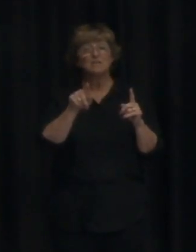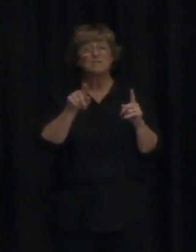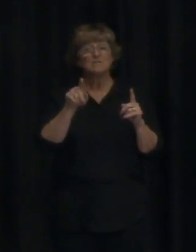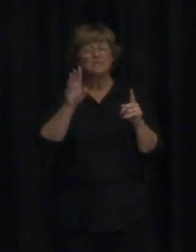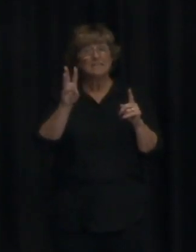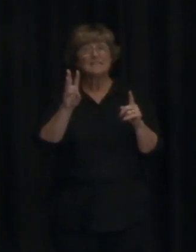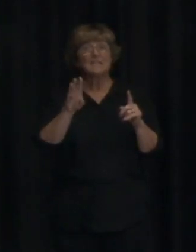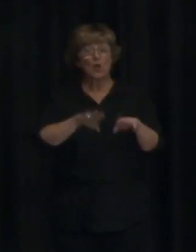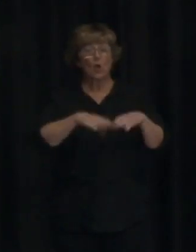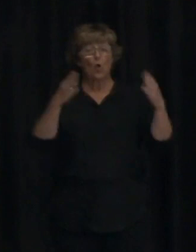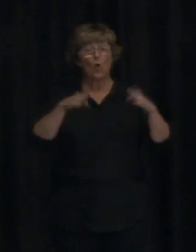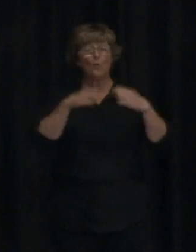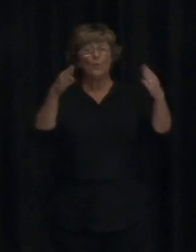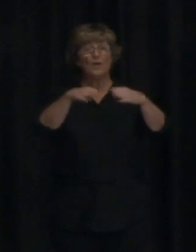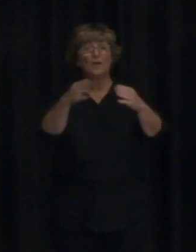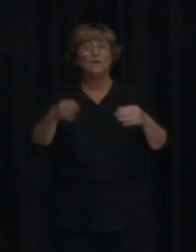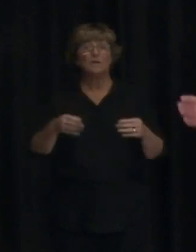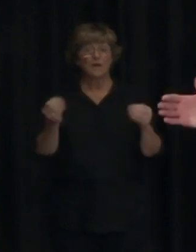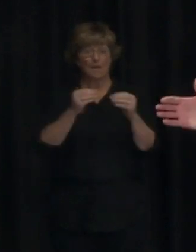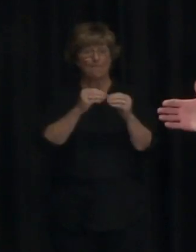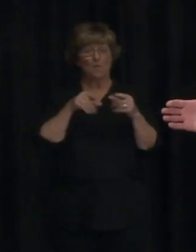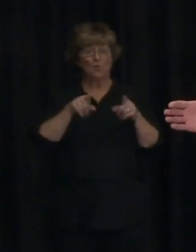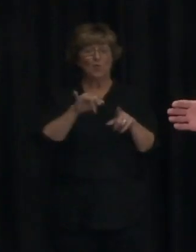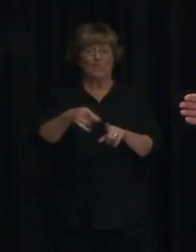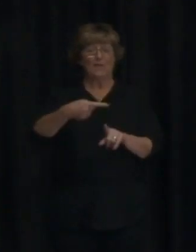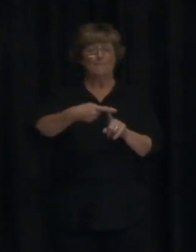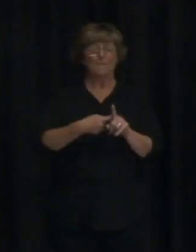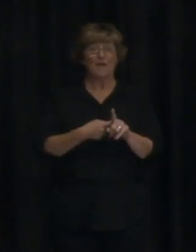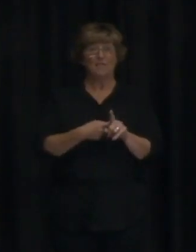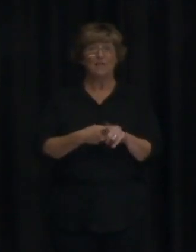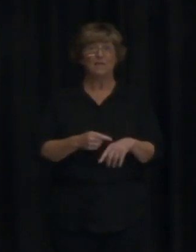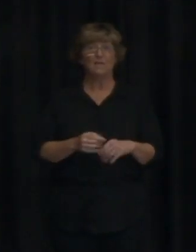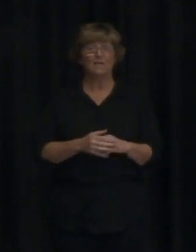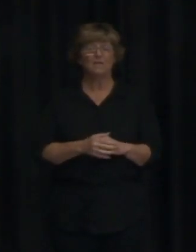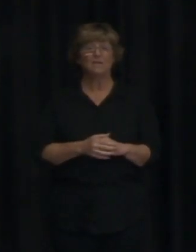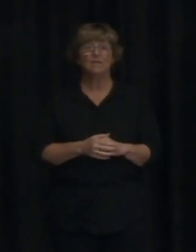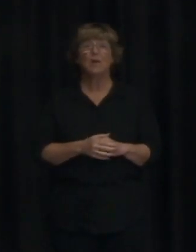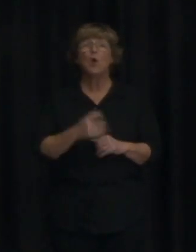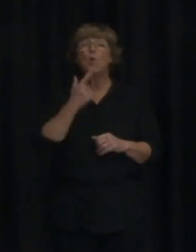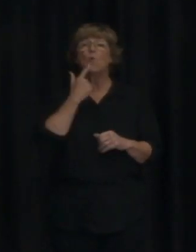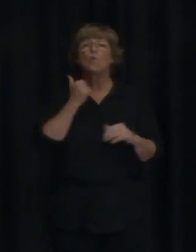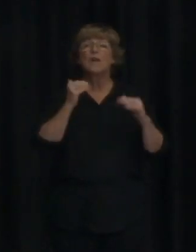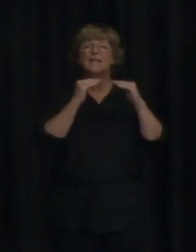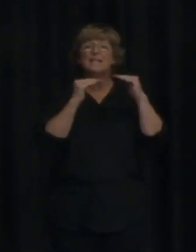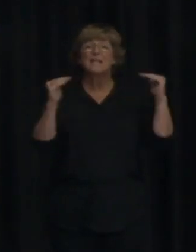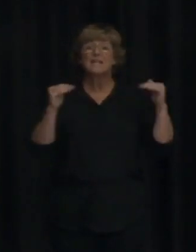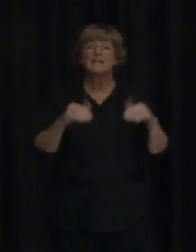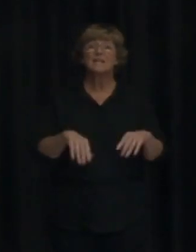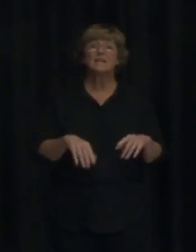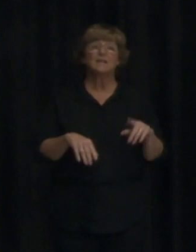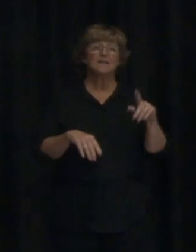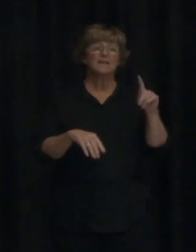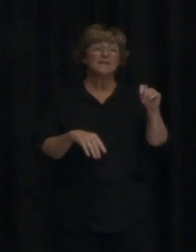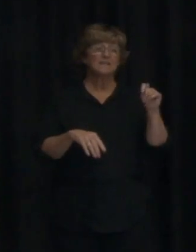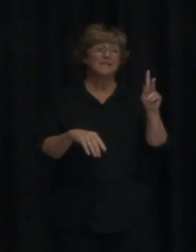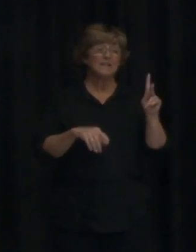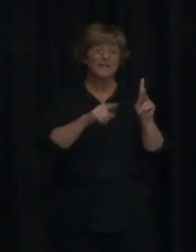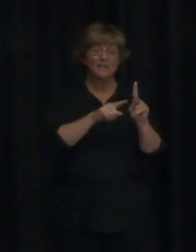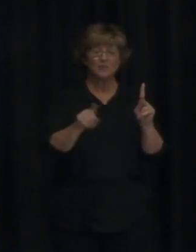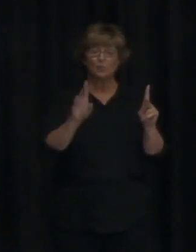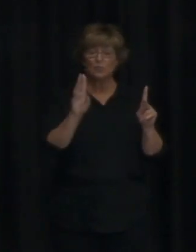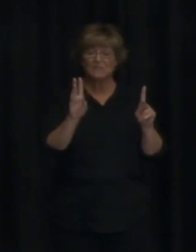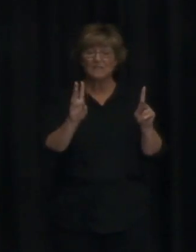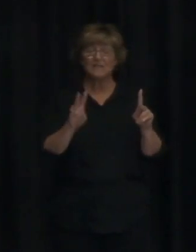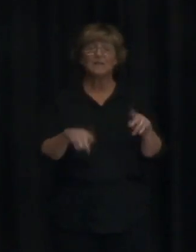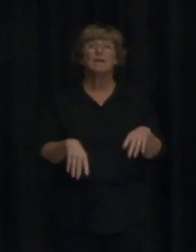see more happen beyond that for unified going into red tiers. It's TK to 6, and